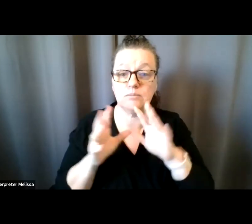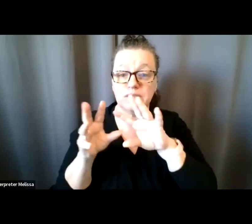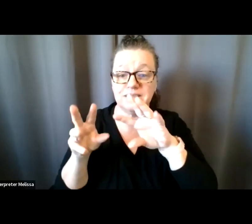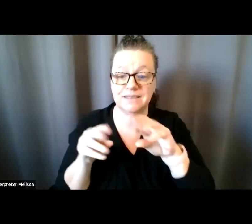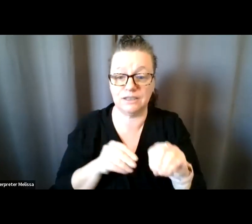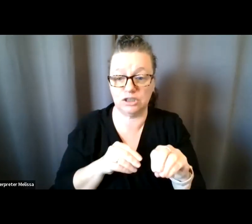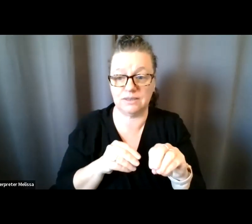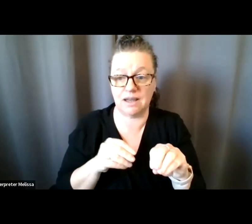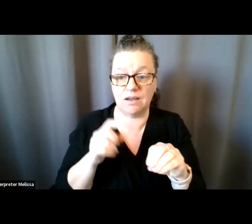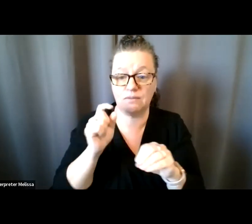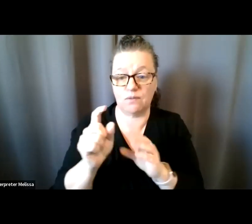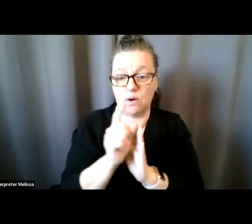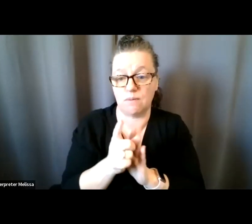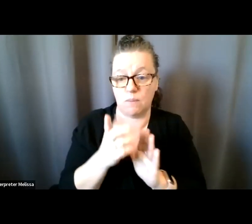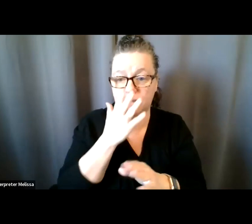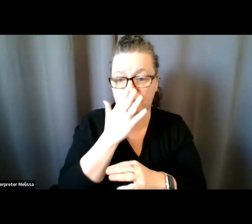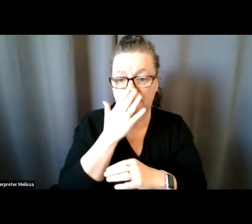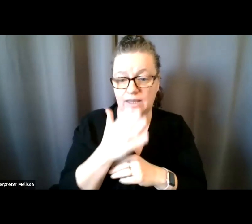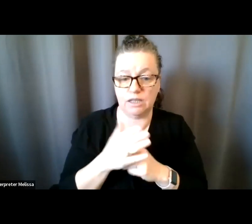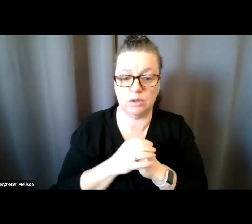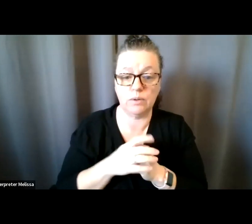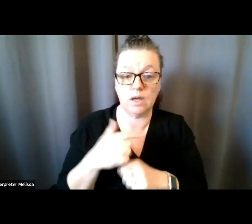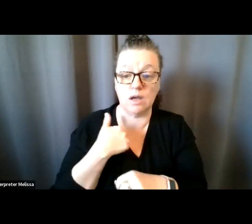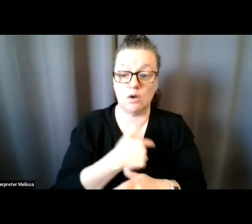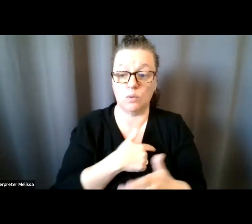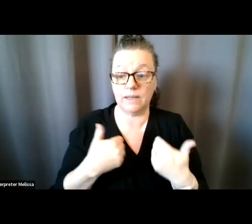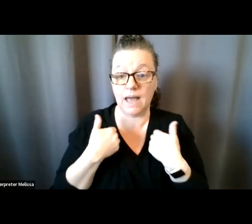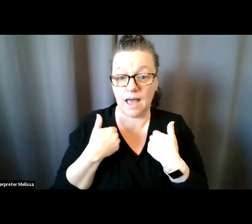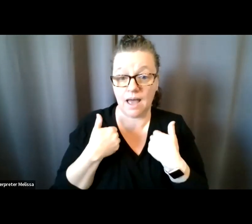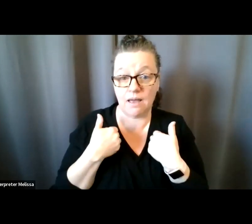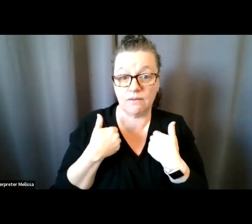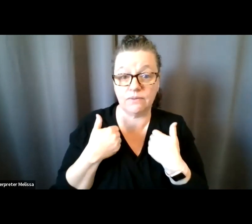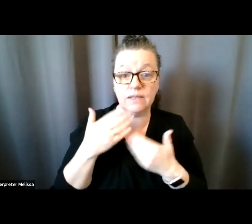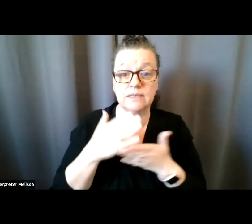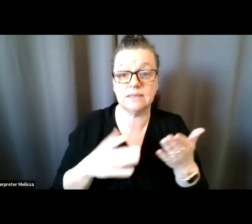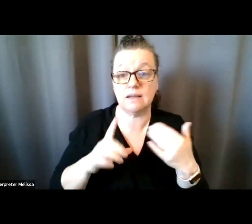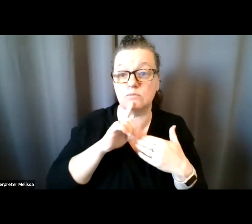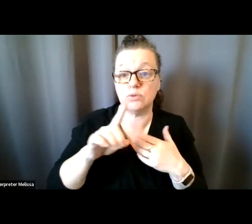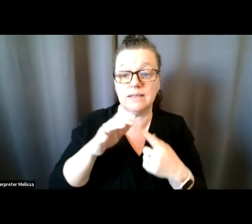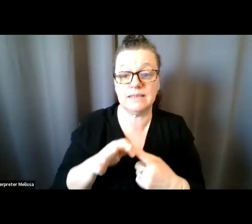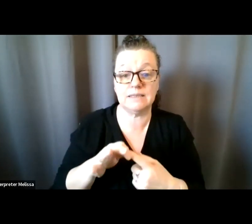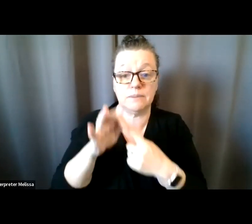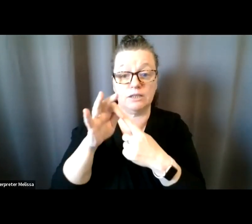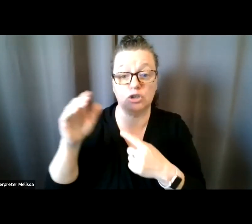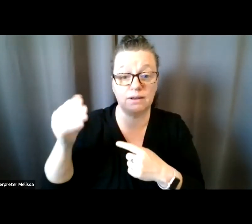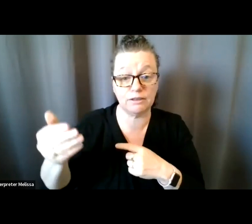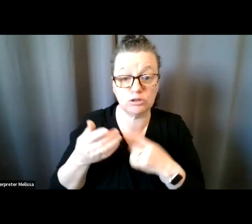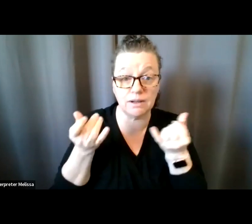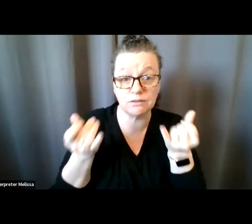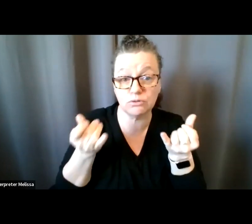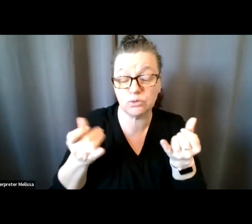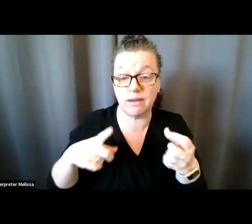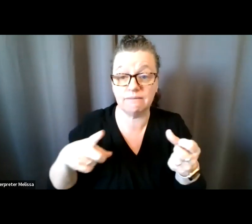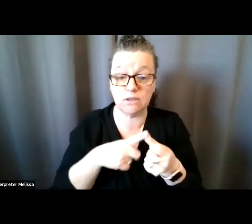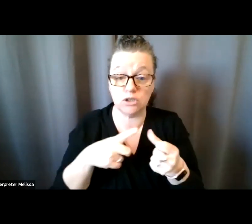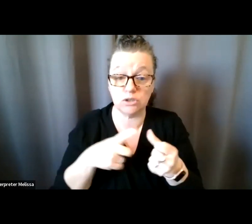presentation down for a moment. Thank you. We have some really special introductions today. First of